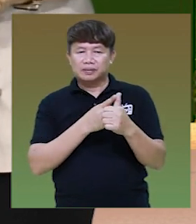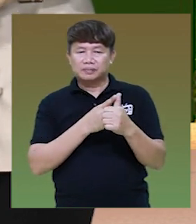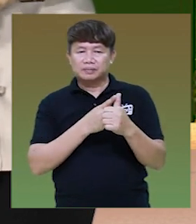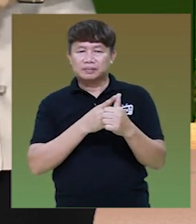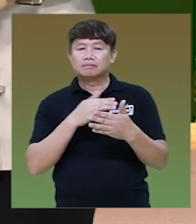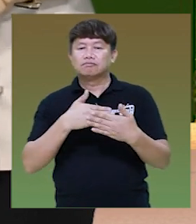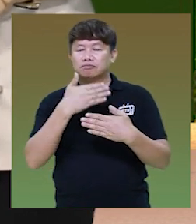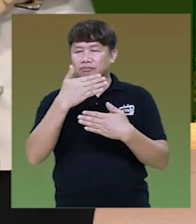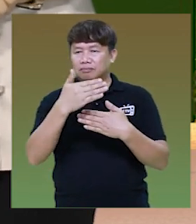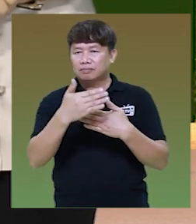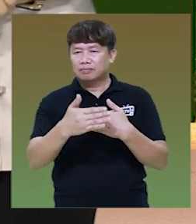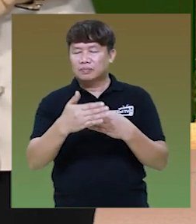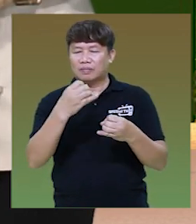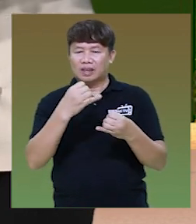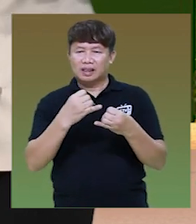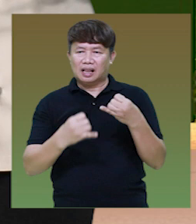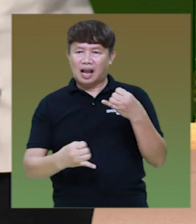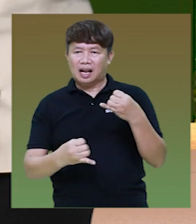and last.